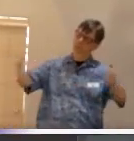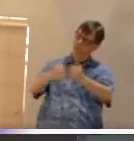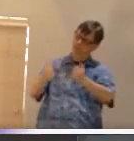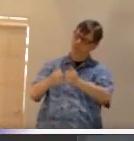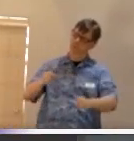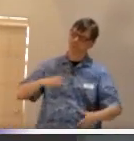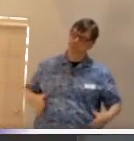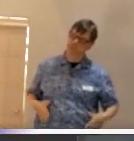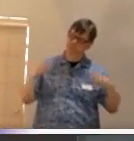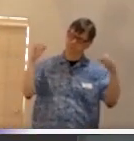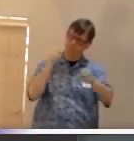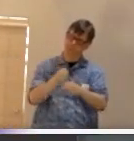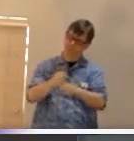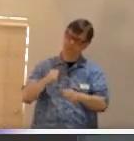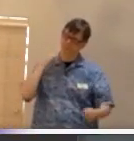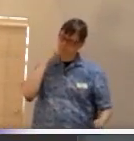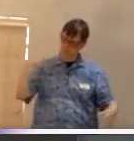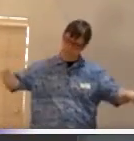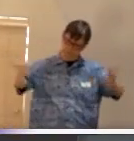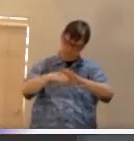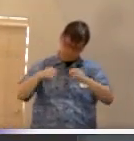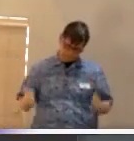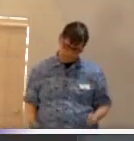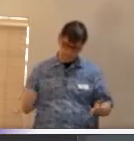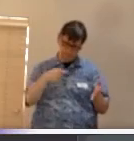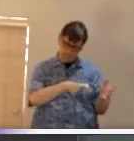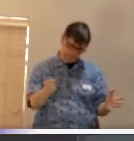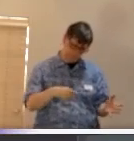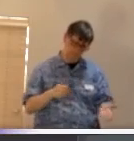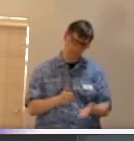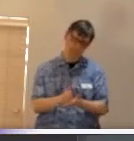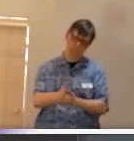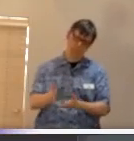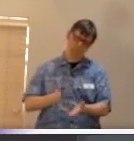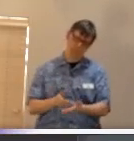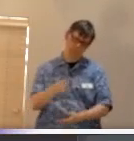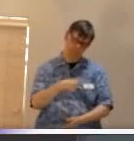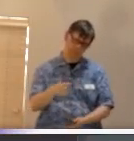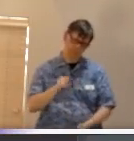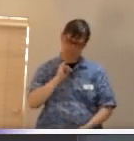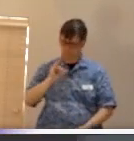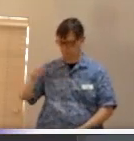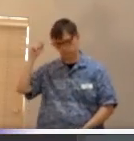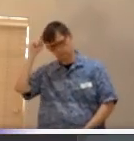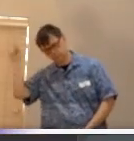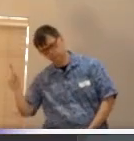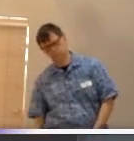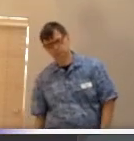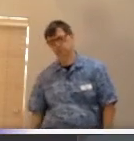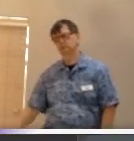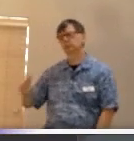can be difficult, and we need to meet them, feel them, and move through them. And so he gives us this idea, a